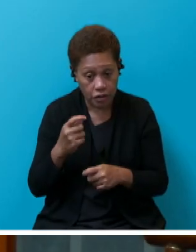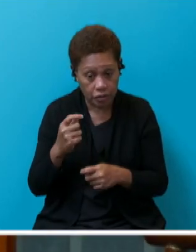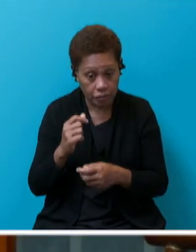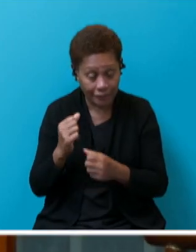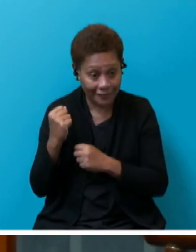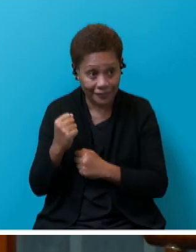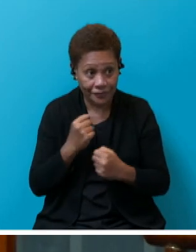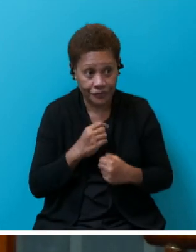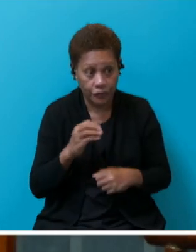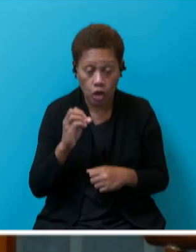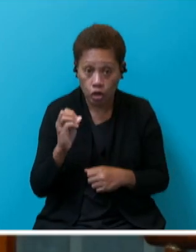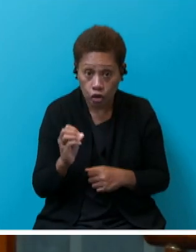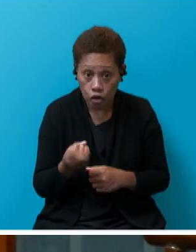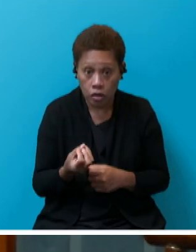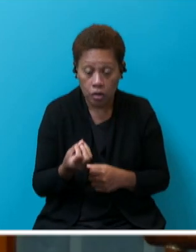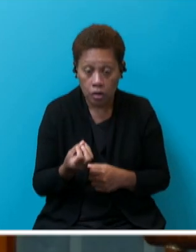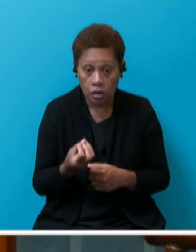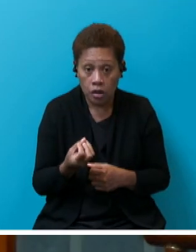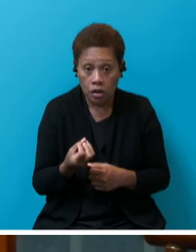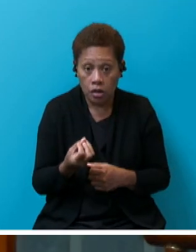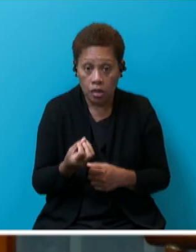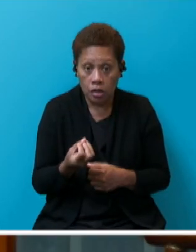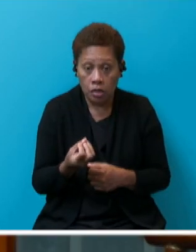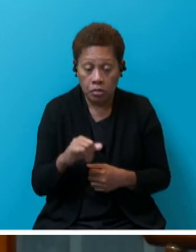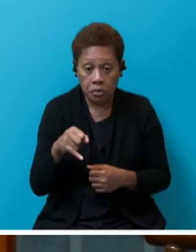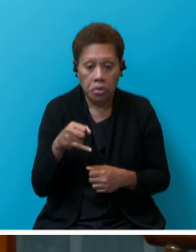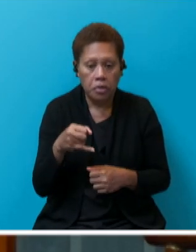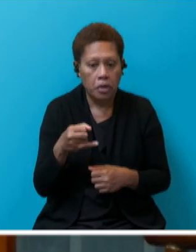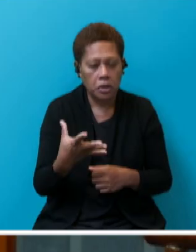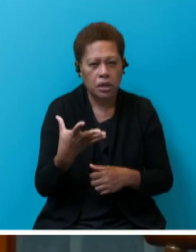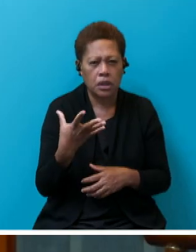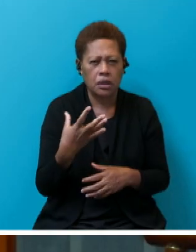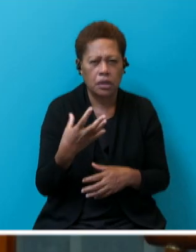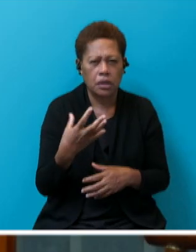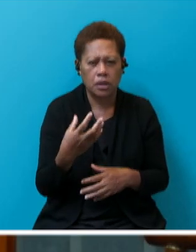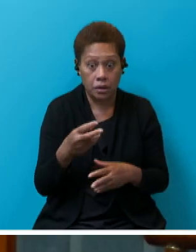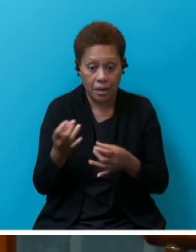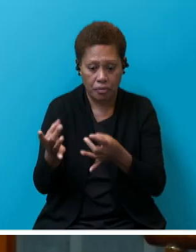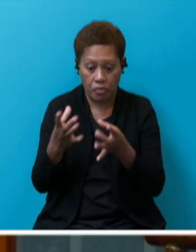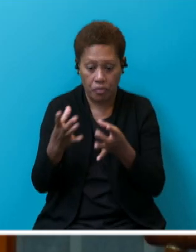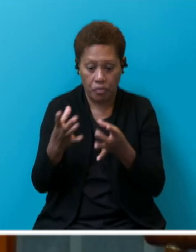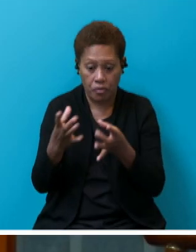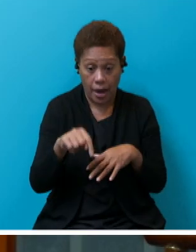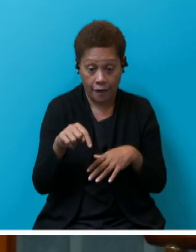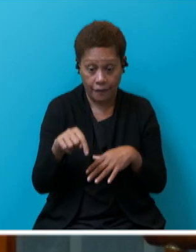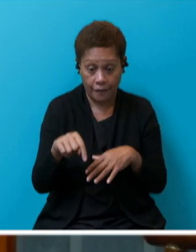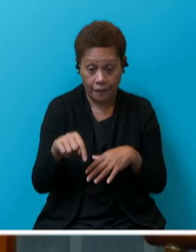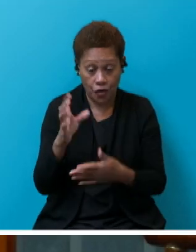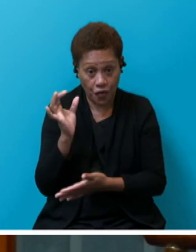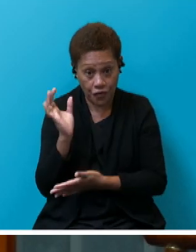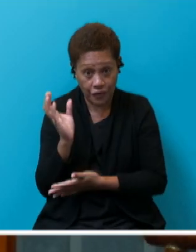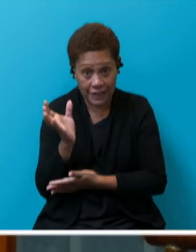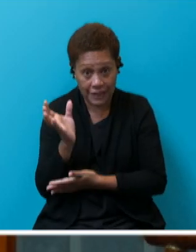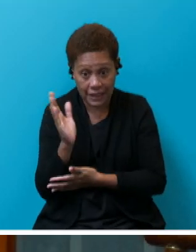of a suitable Fiji-appropriate intermediary platform to facilitate either debt and equity